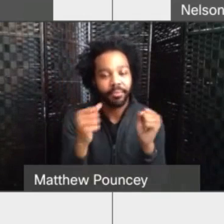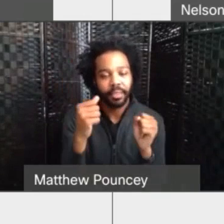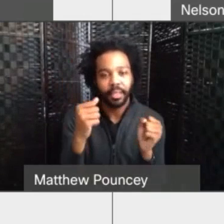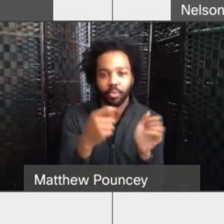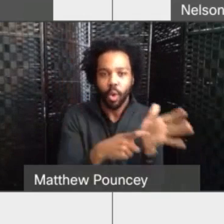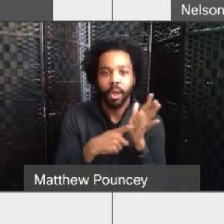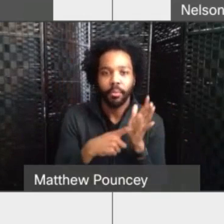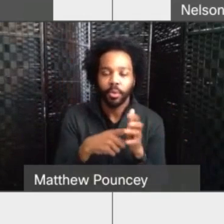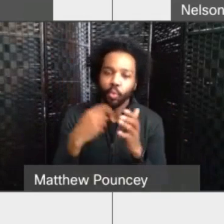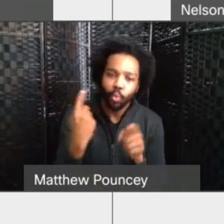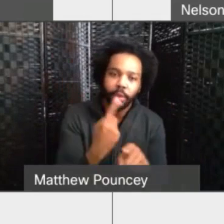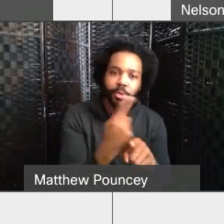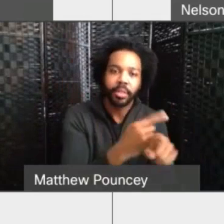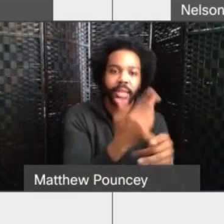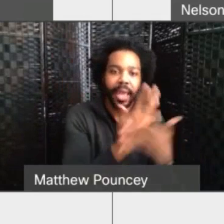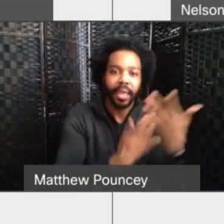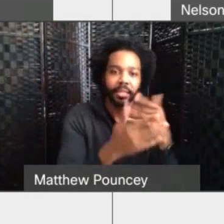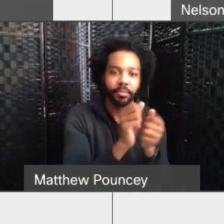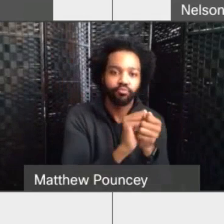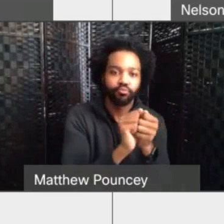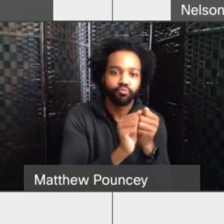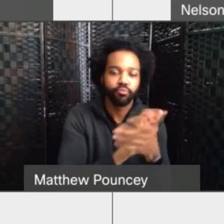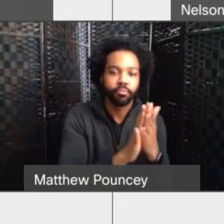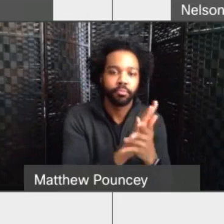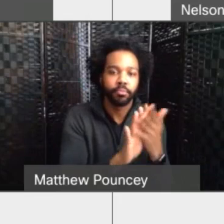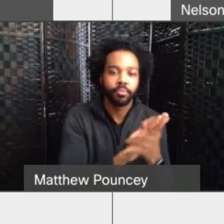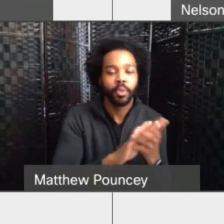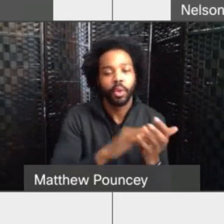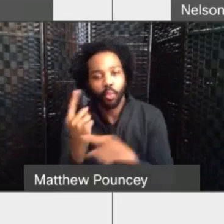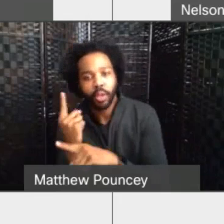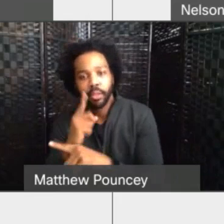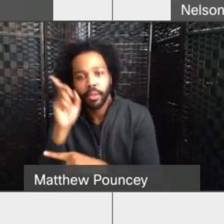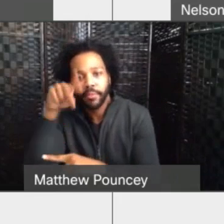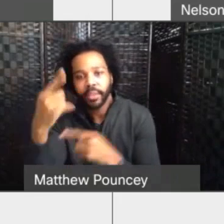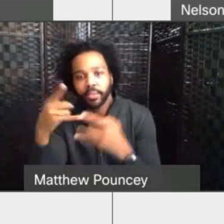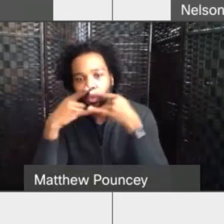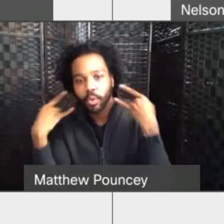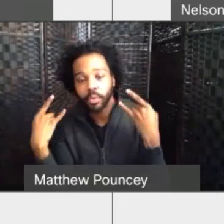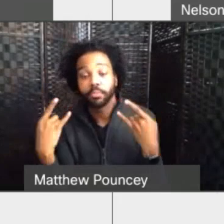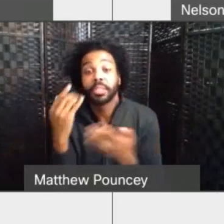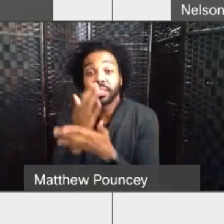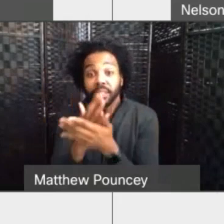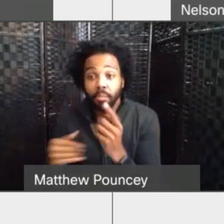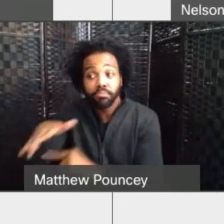hands, wearing face covering in the appropriate setting, wearing a face shield.